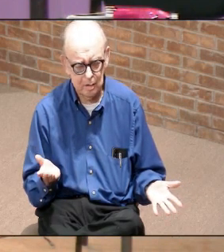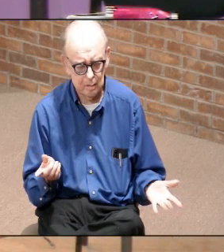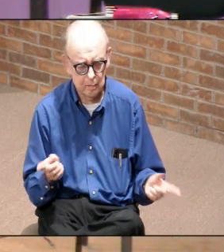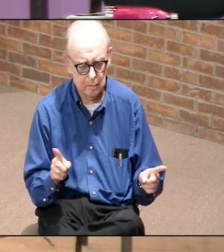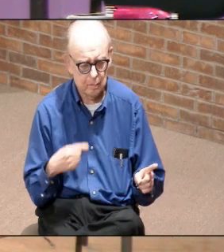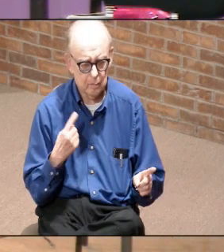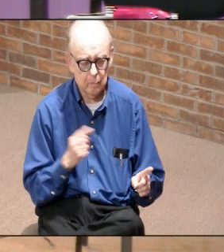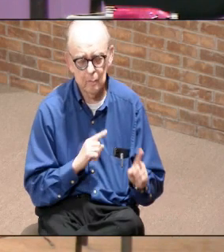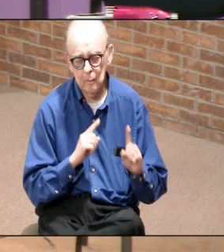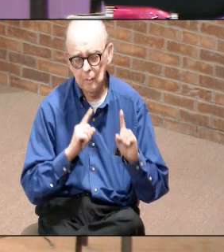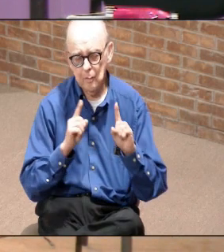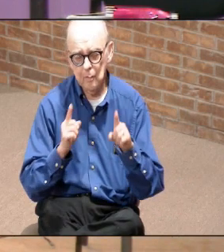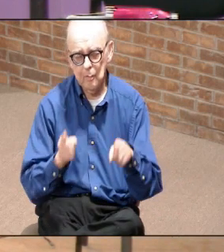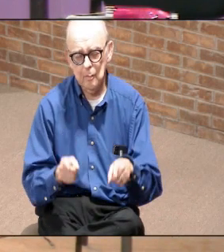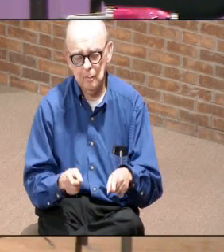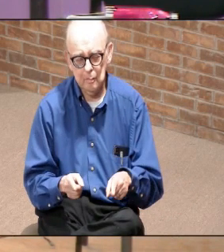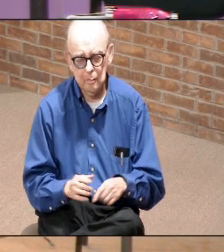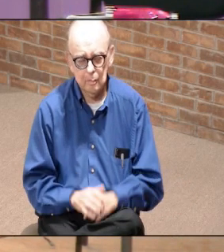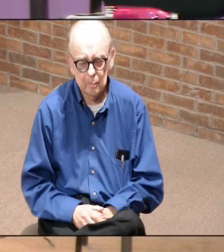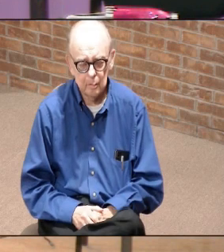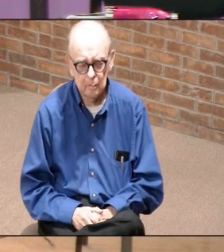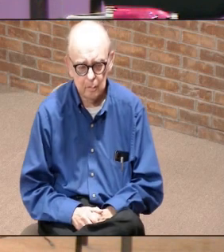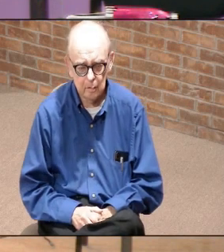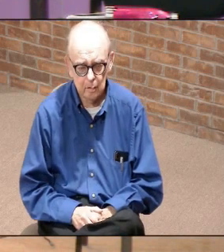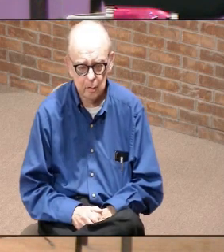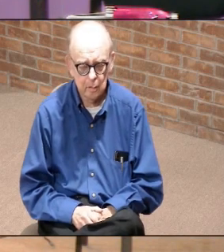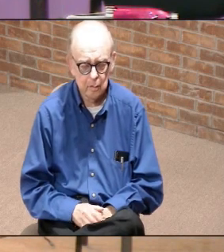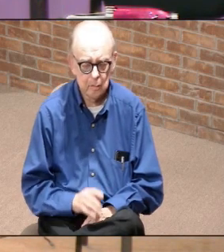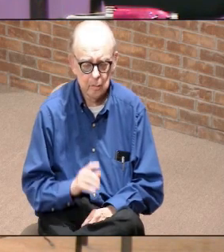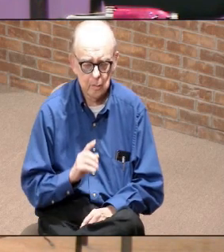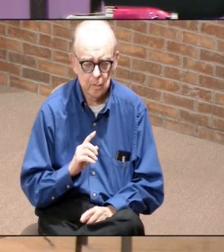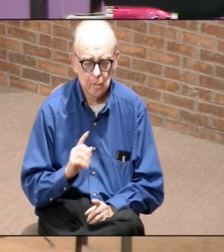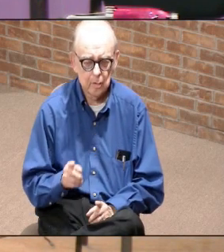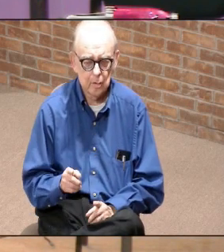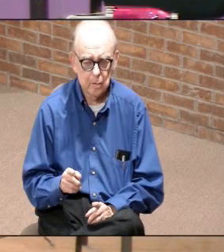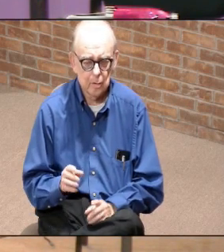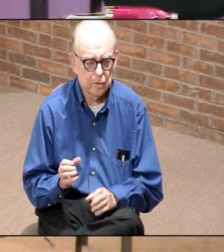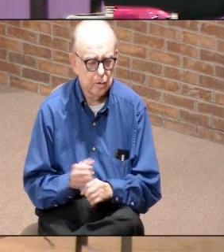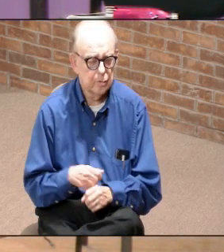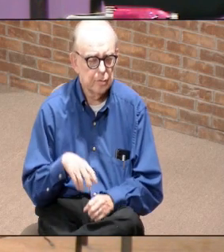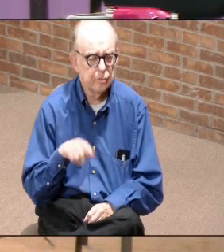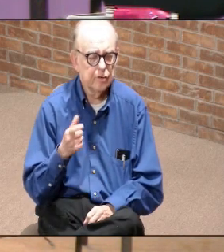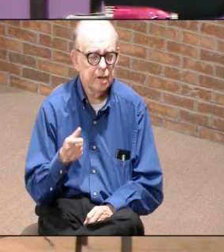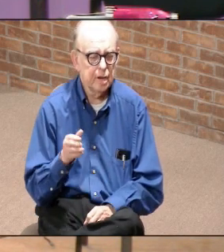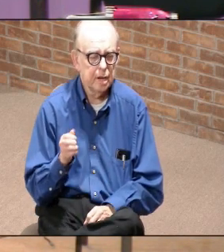When we were going to actually go to Gettysburg